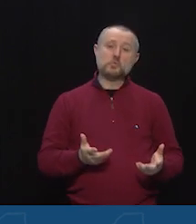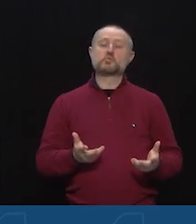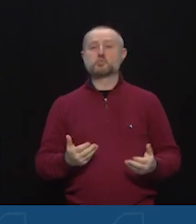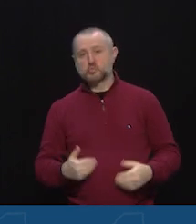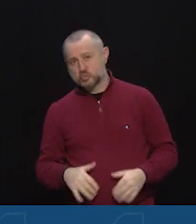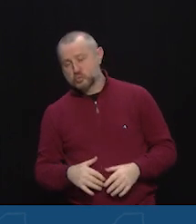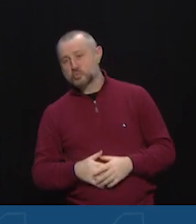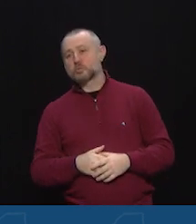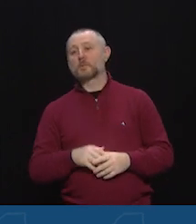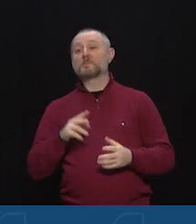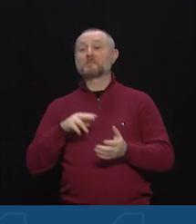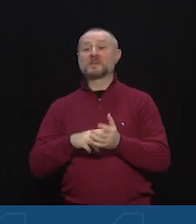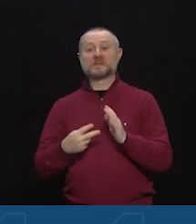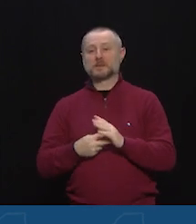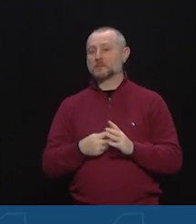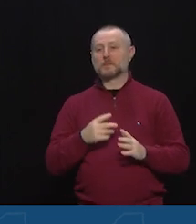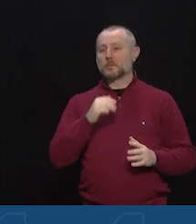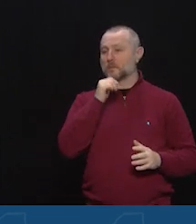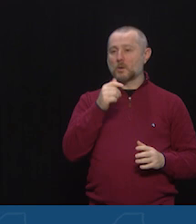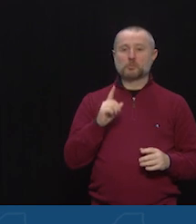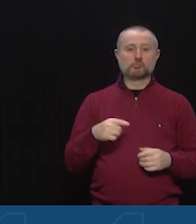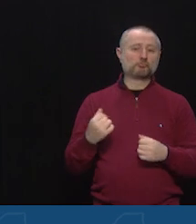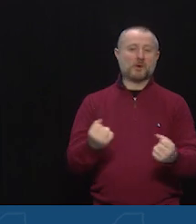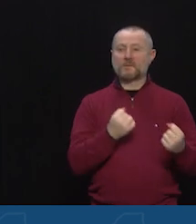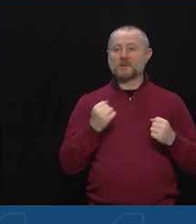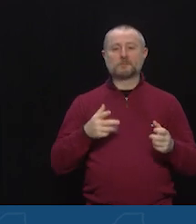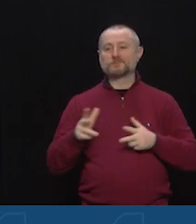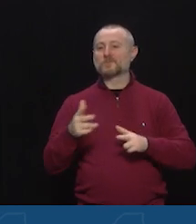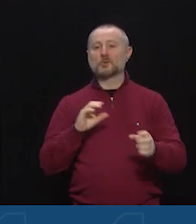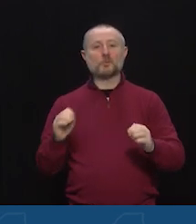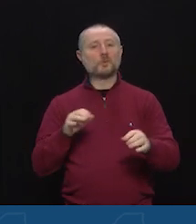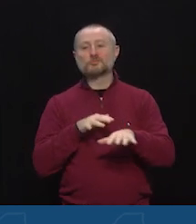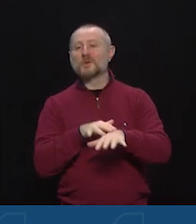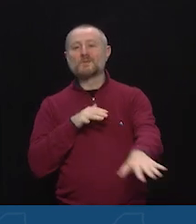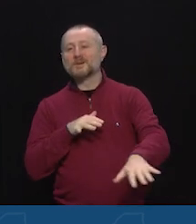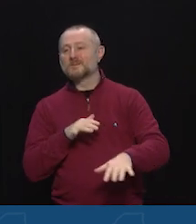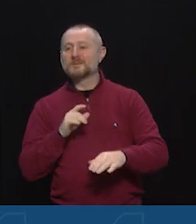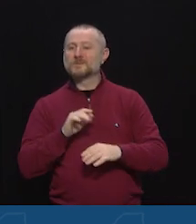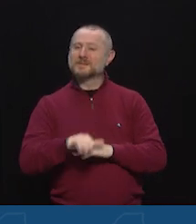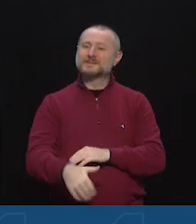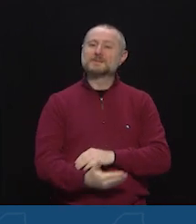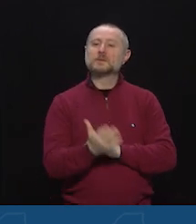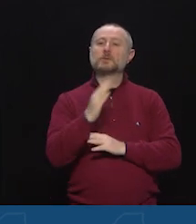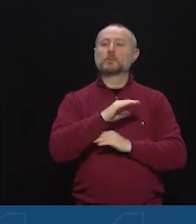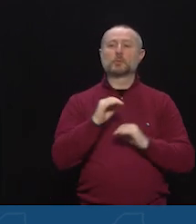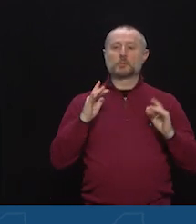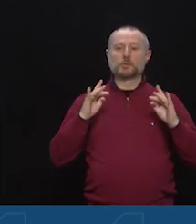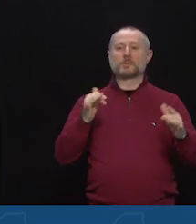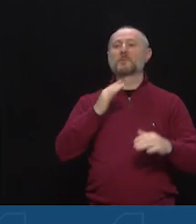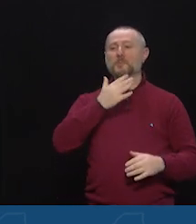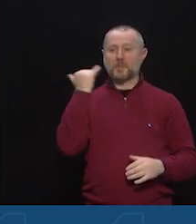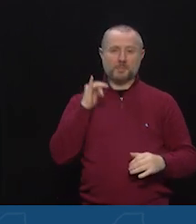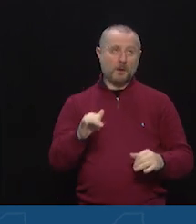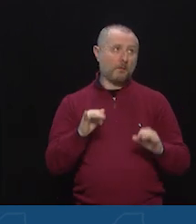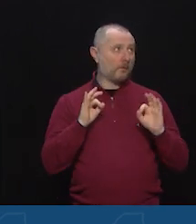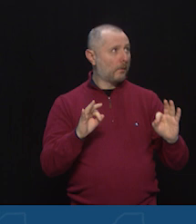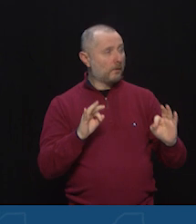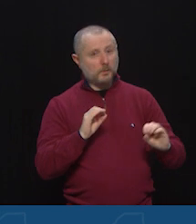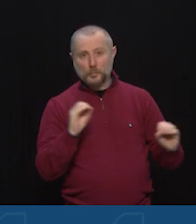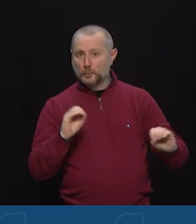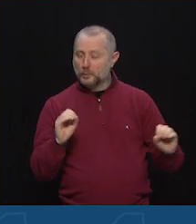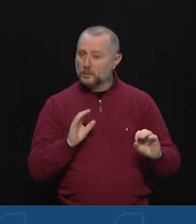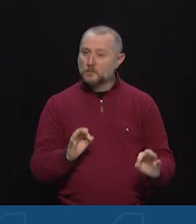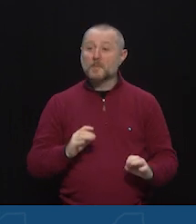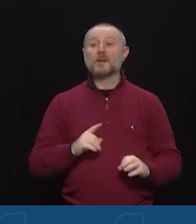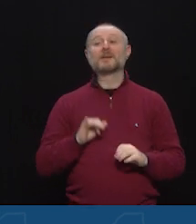going to be past commuting time on a Friday night into Saturday, that's good timing. In terms of good news, that's